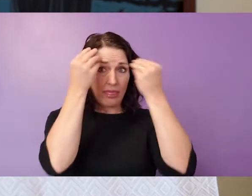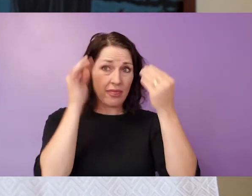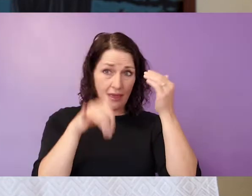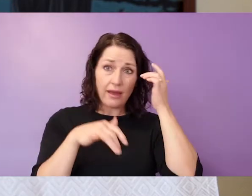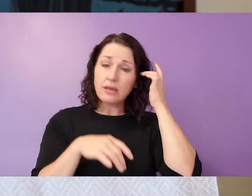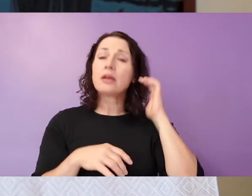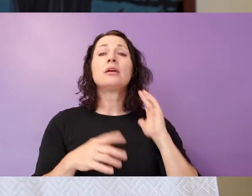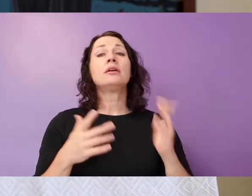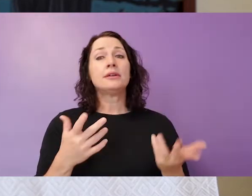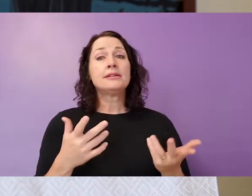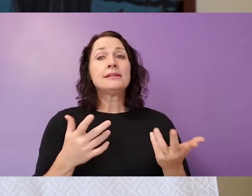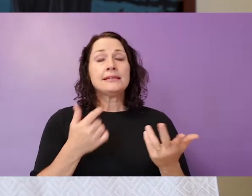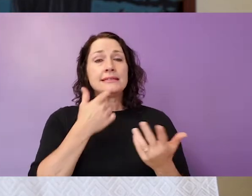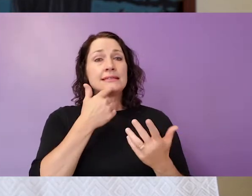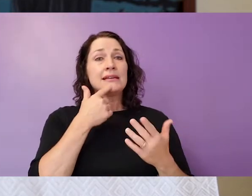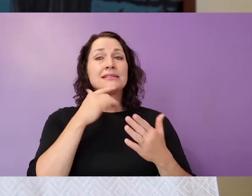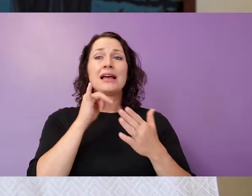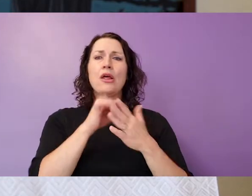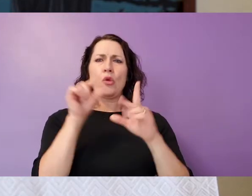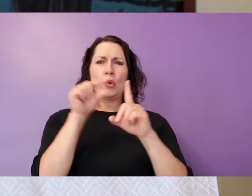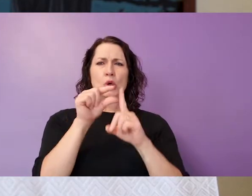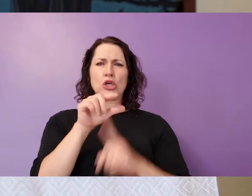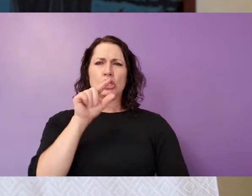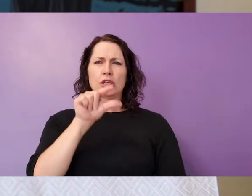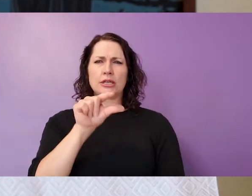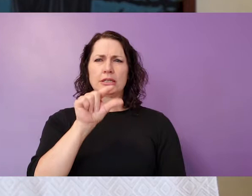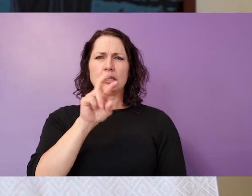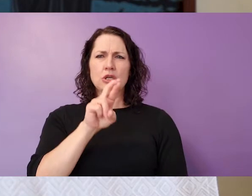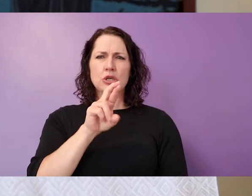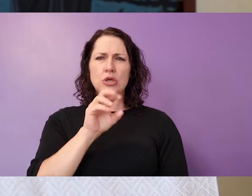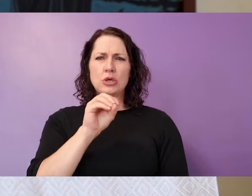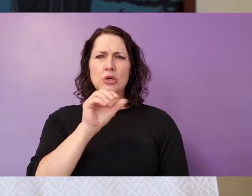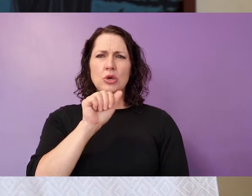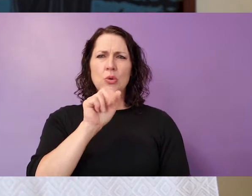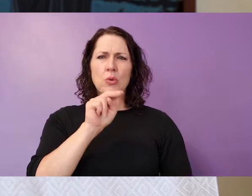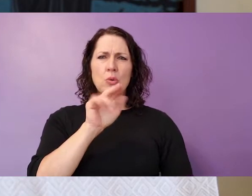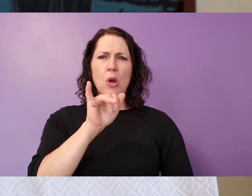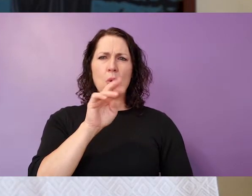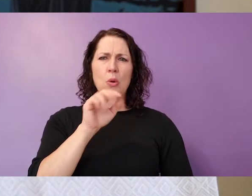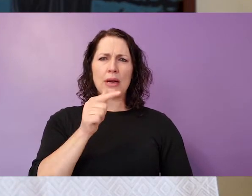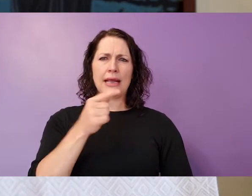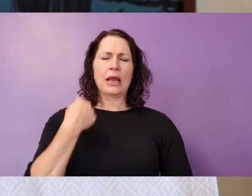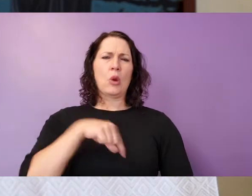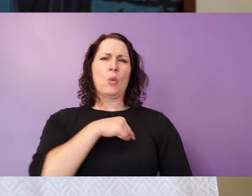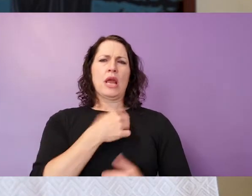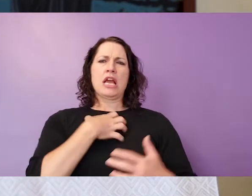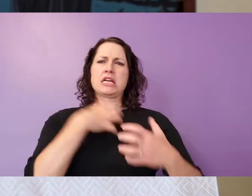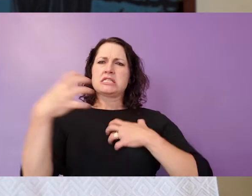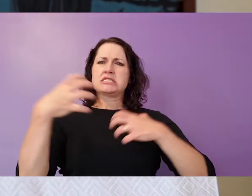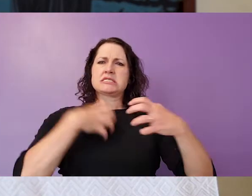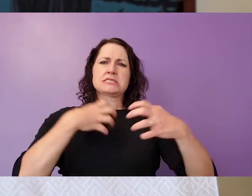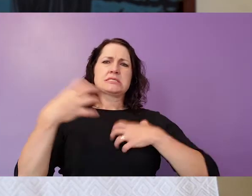it, it mentions the word groaning. We are groaning